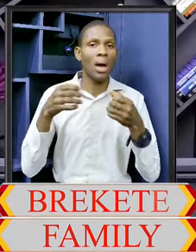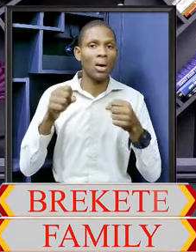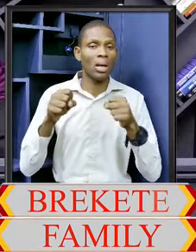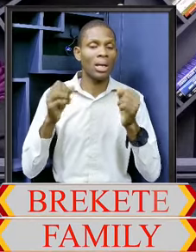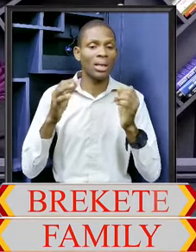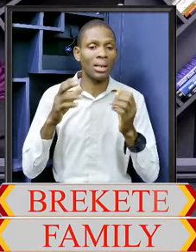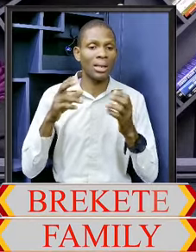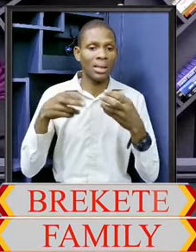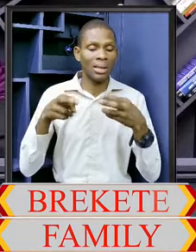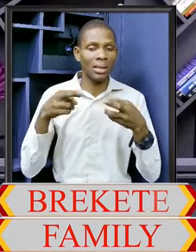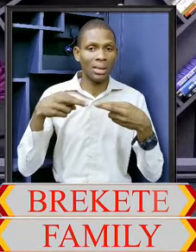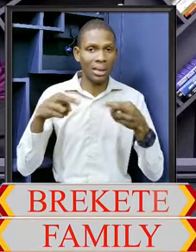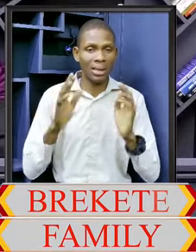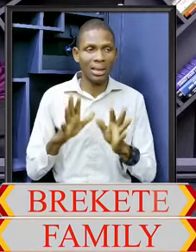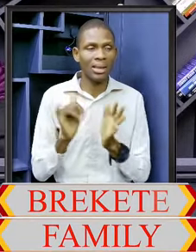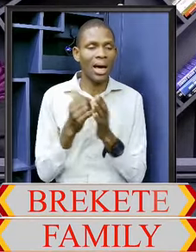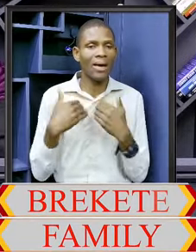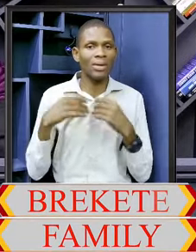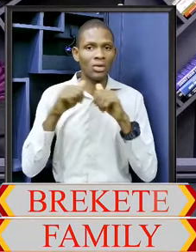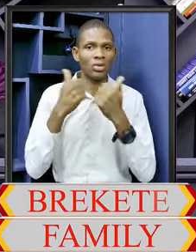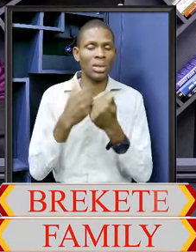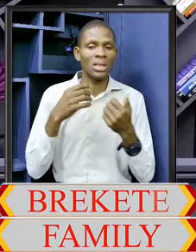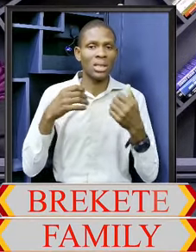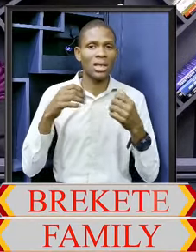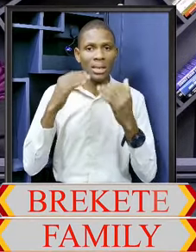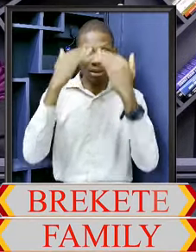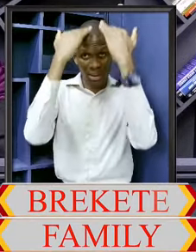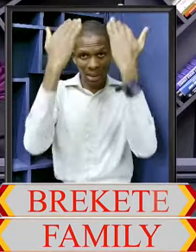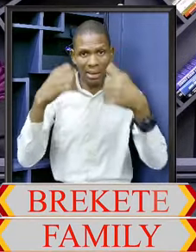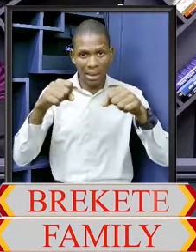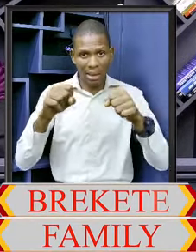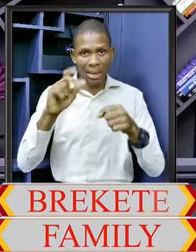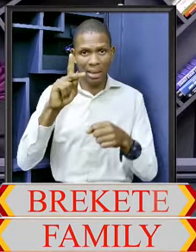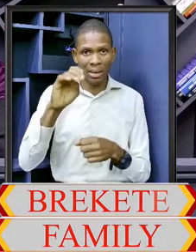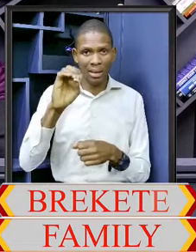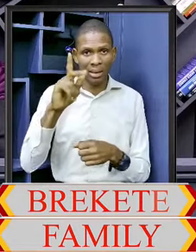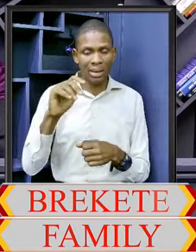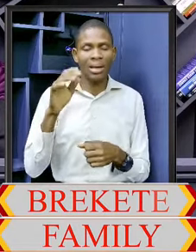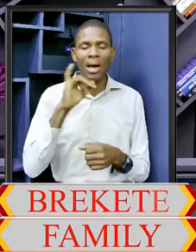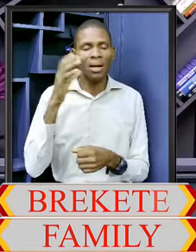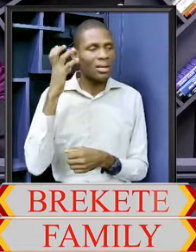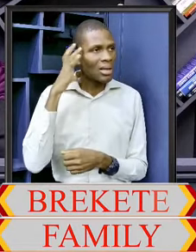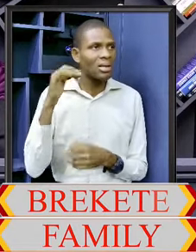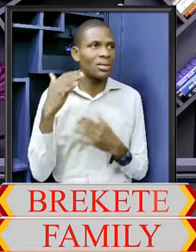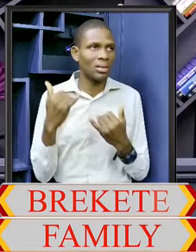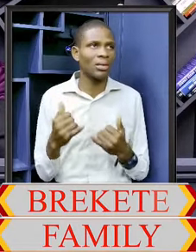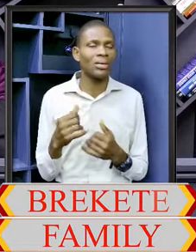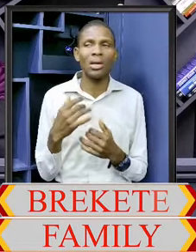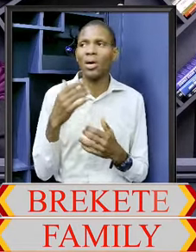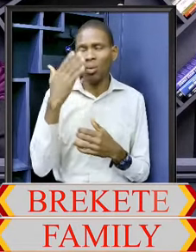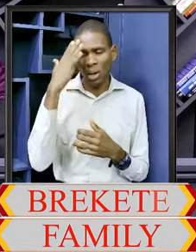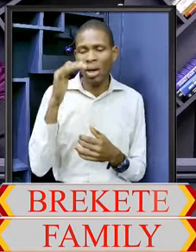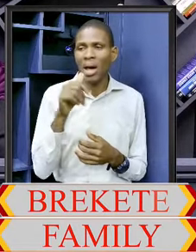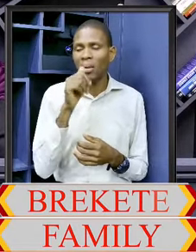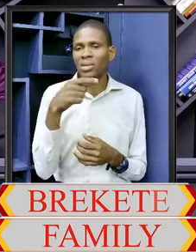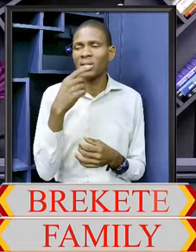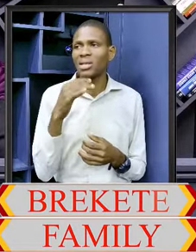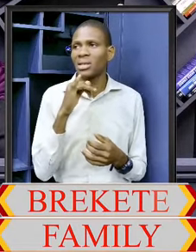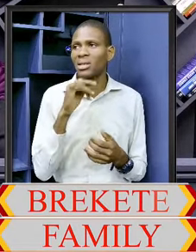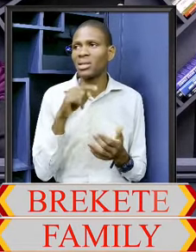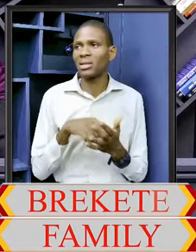the association, according to you, and the KK riders, all of them, they hear on our voice now. Yes. Why I'm saying this,